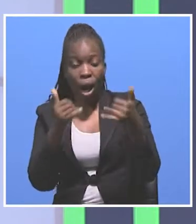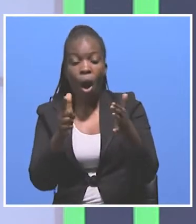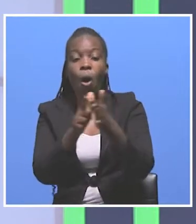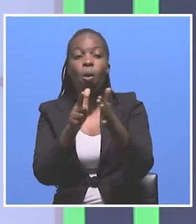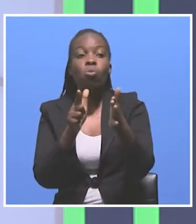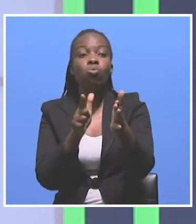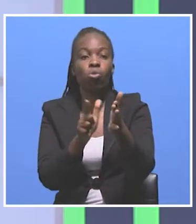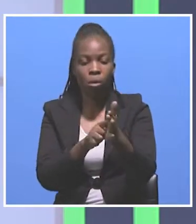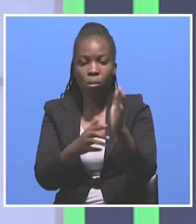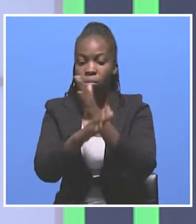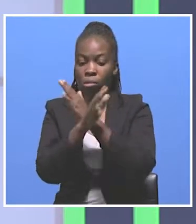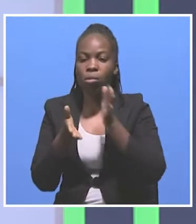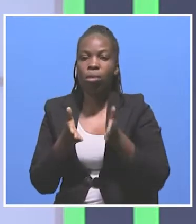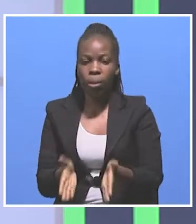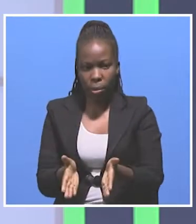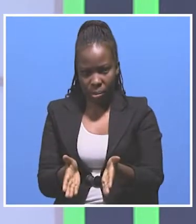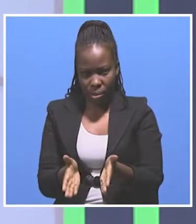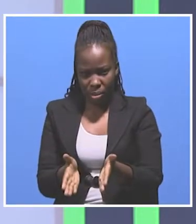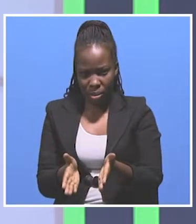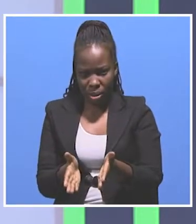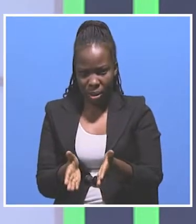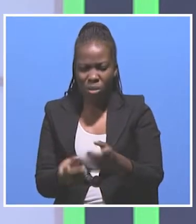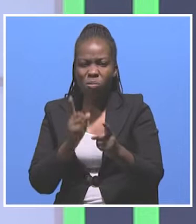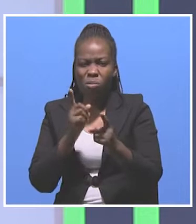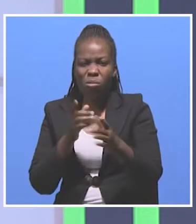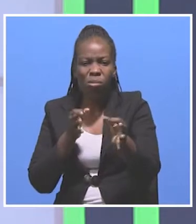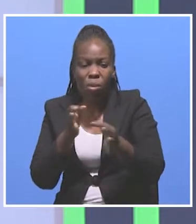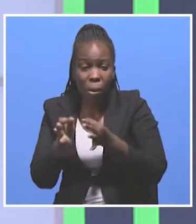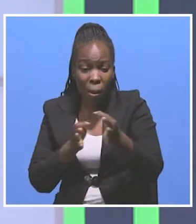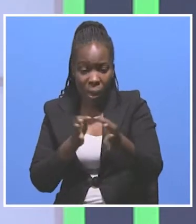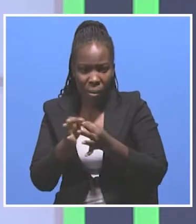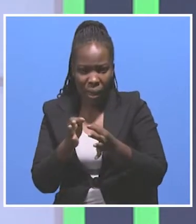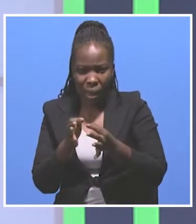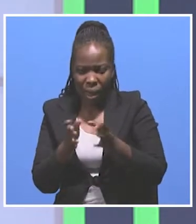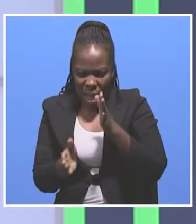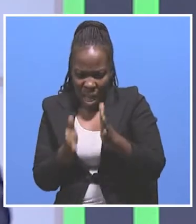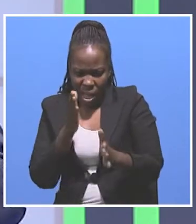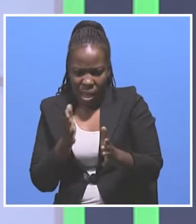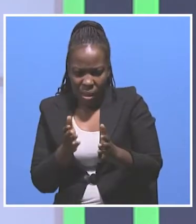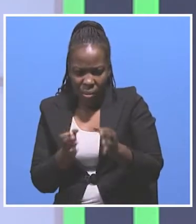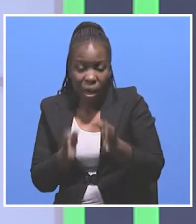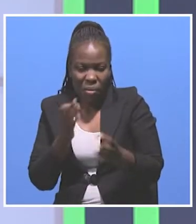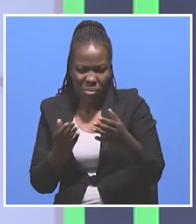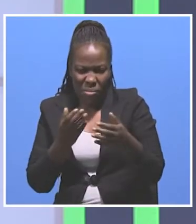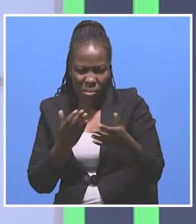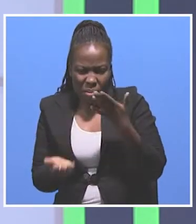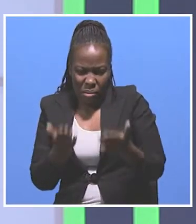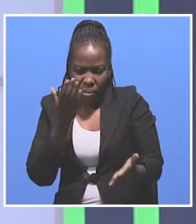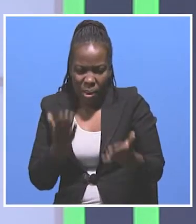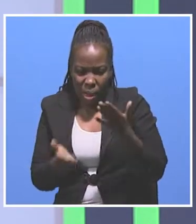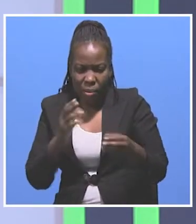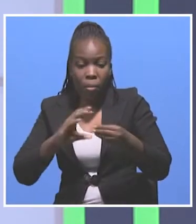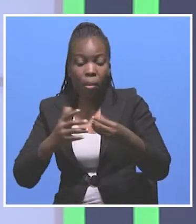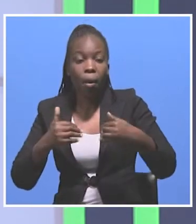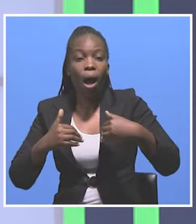now of the country come in to specify, to say when there are such conditions, they can actually be allowed to